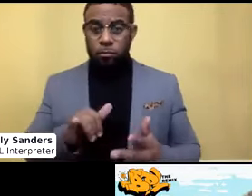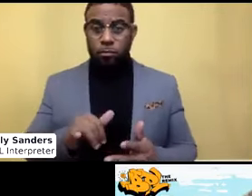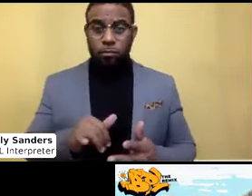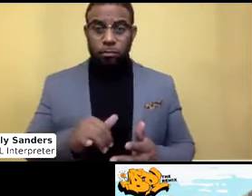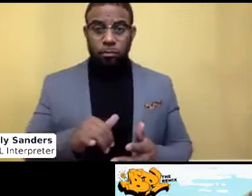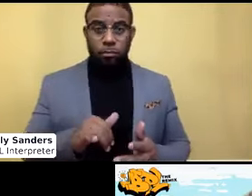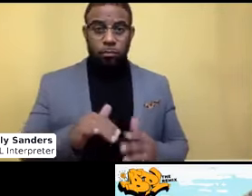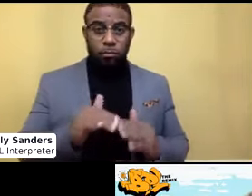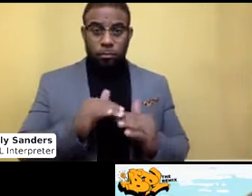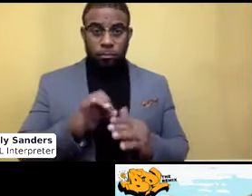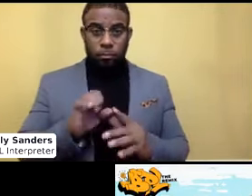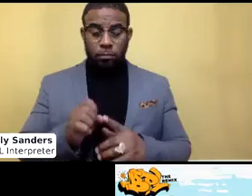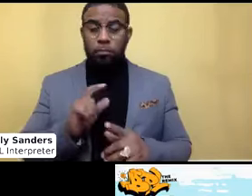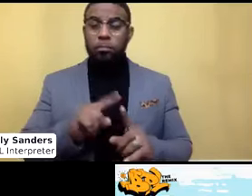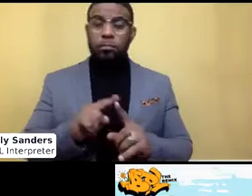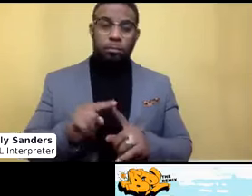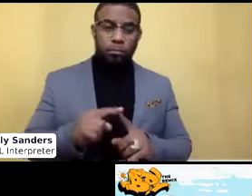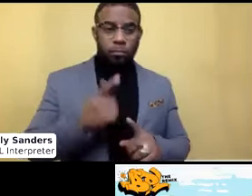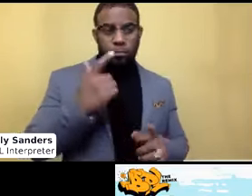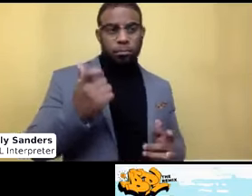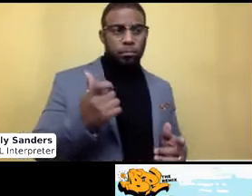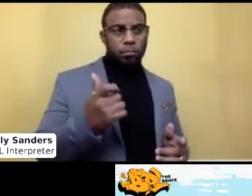the civil society, they also, because